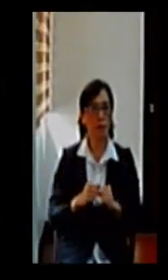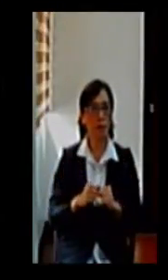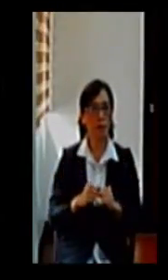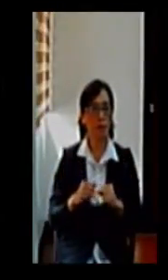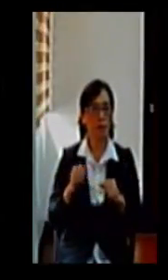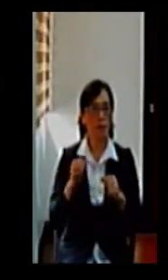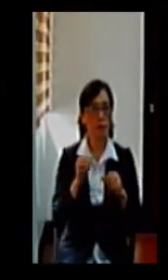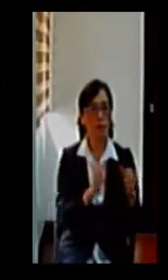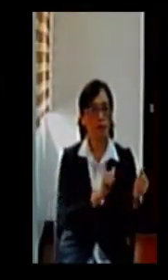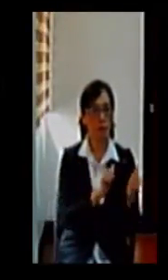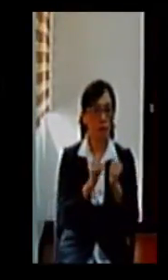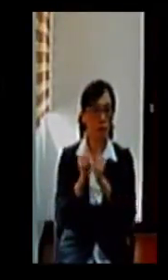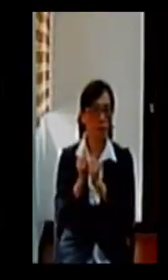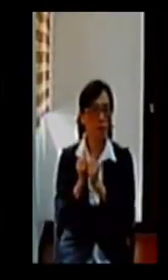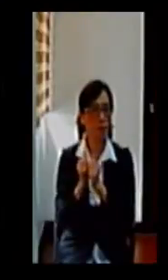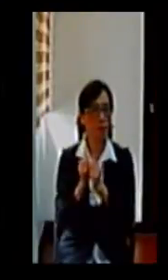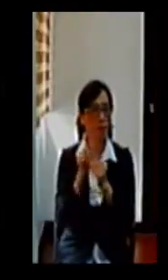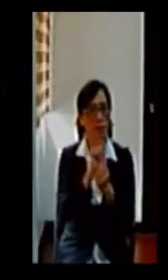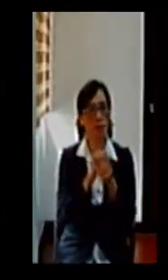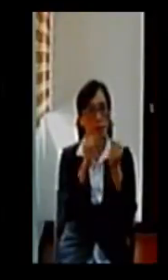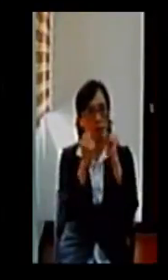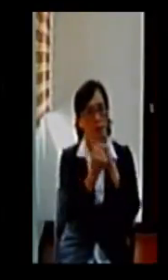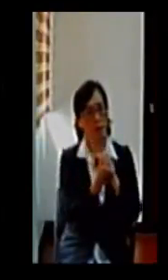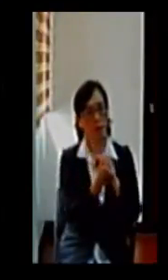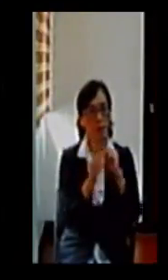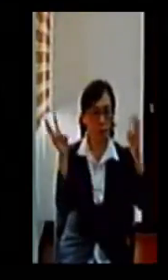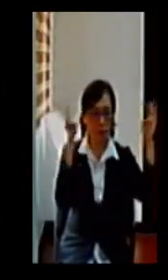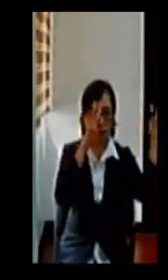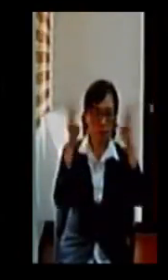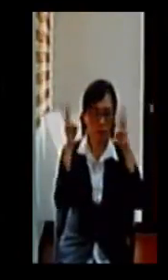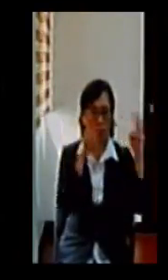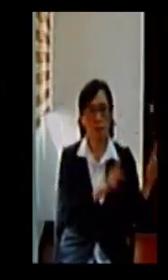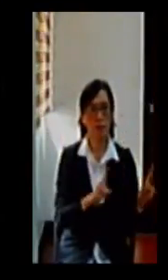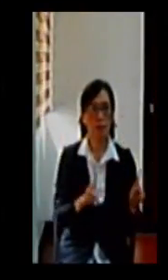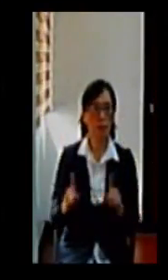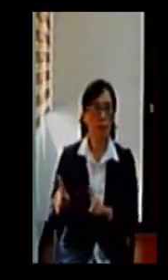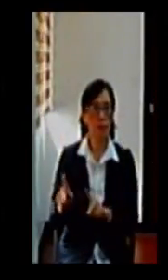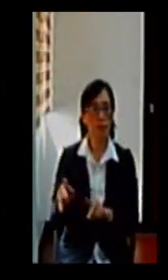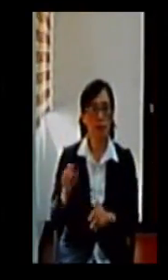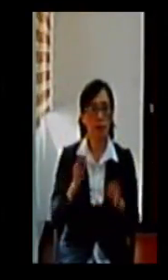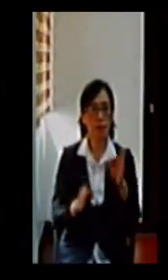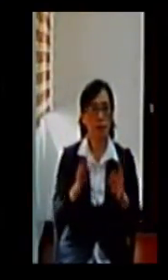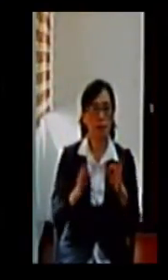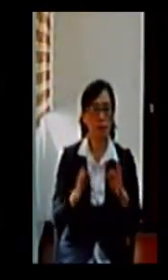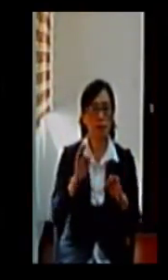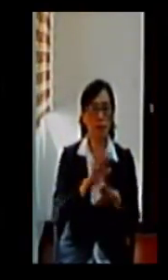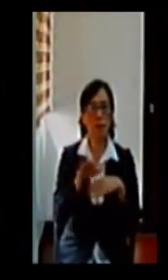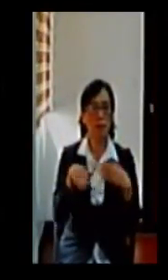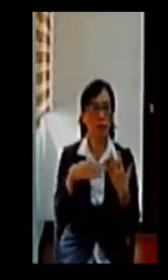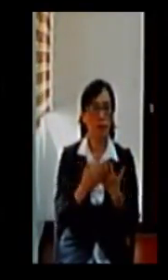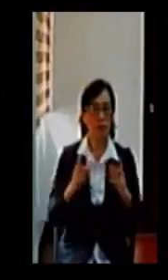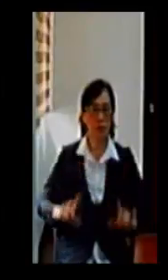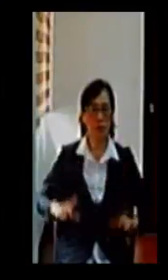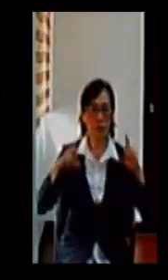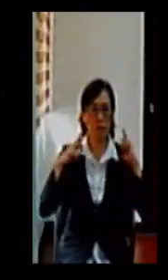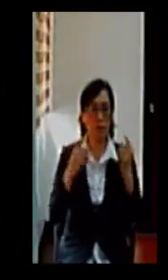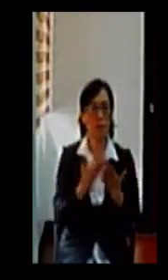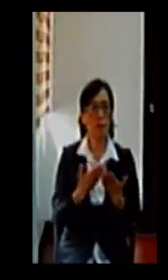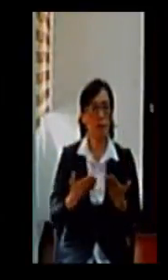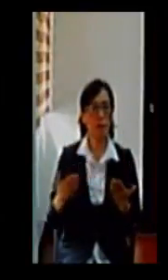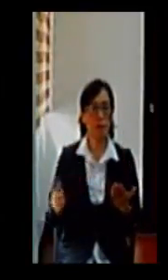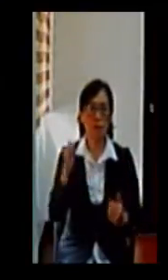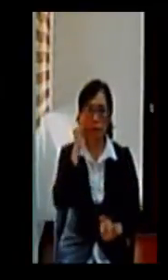alongside the shift in the weather patterns. If you are, well, all of us are living things, you would